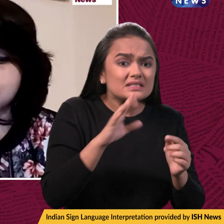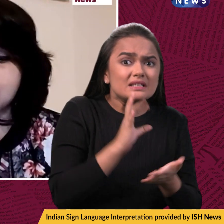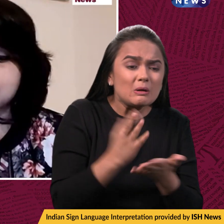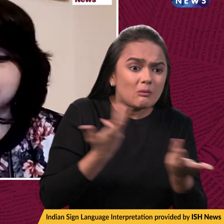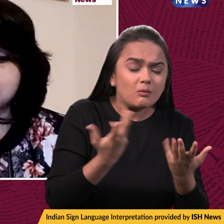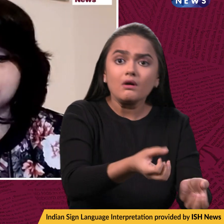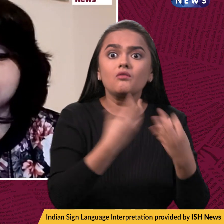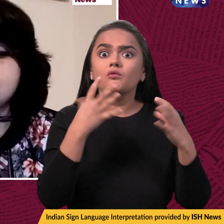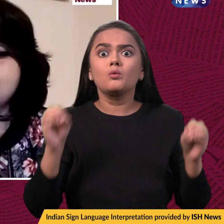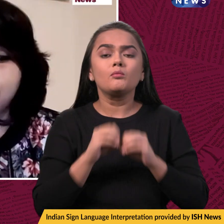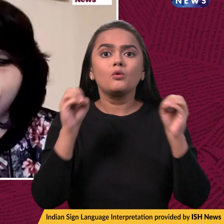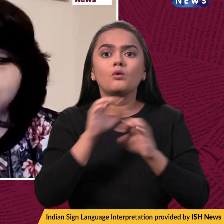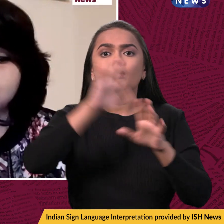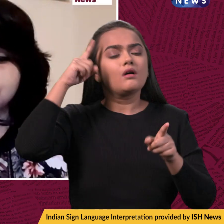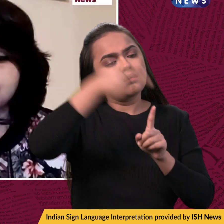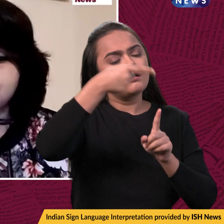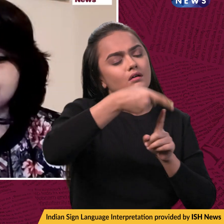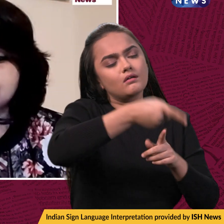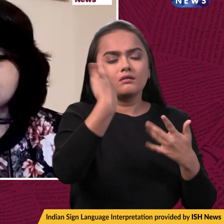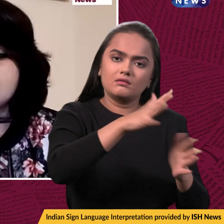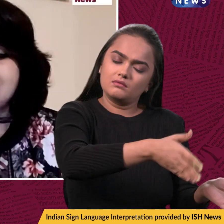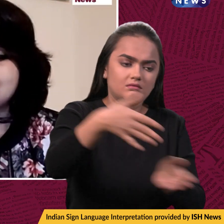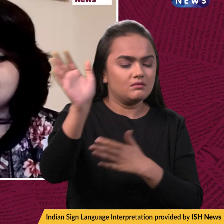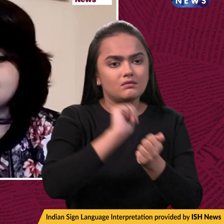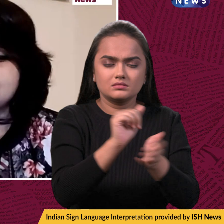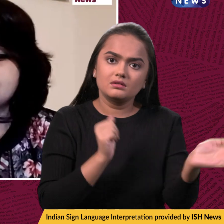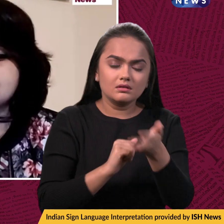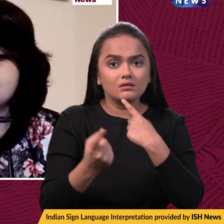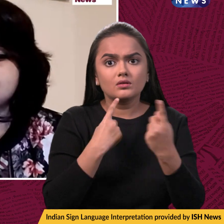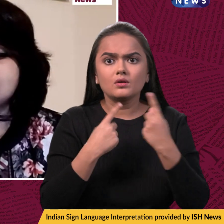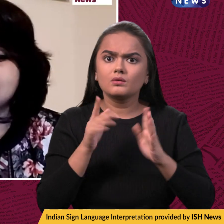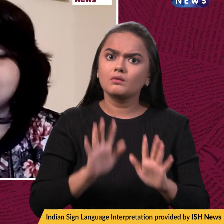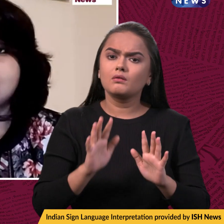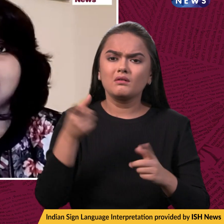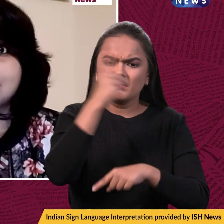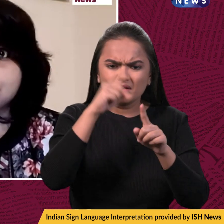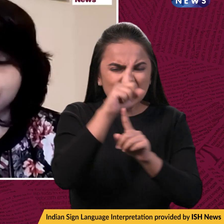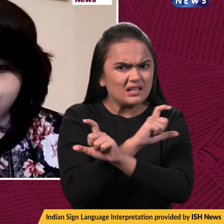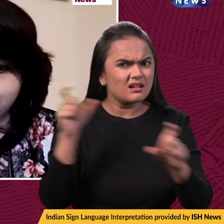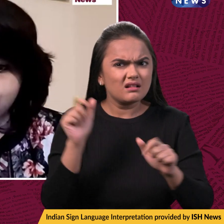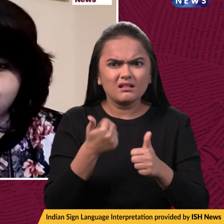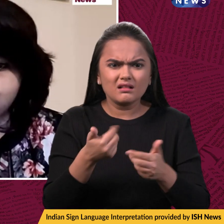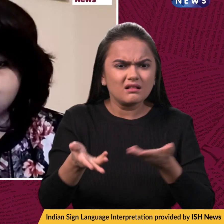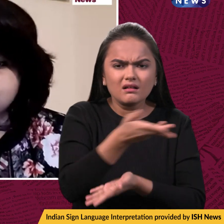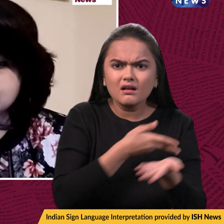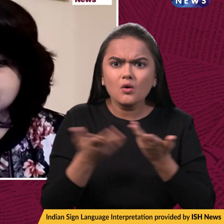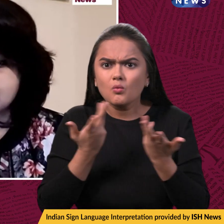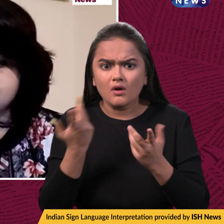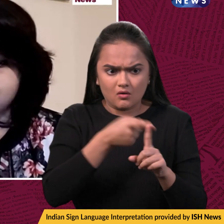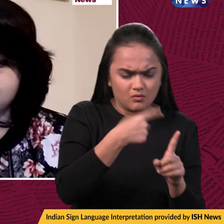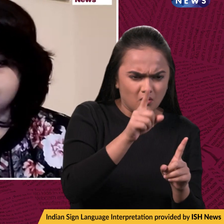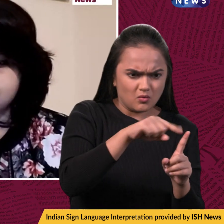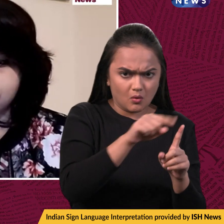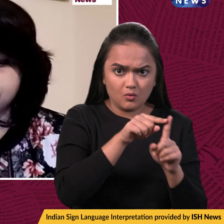offense which has been committed, nor would the authorities administering the section be clear as to on which